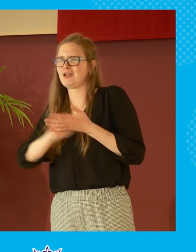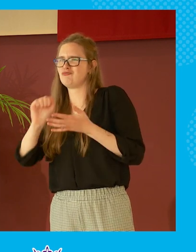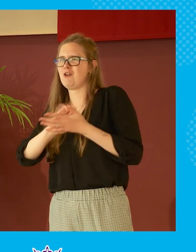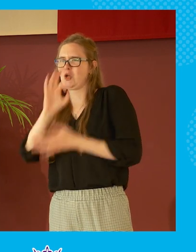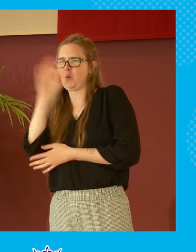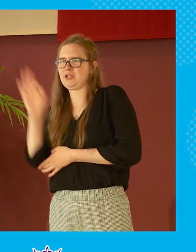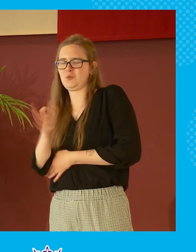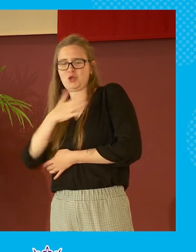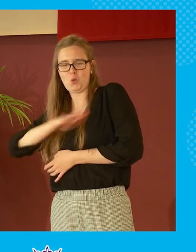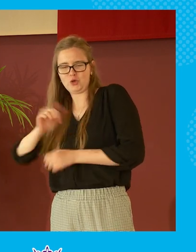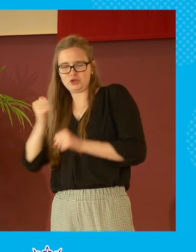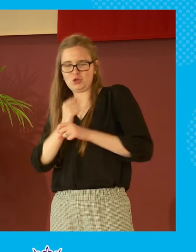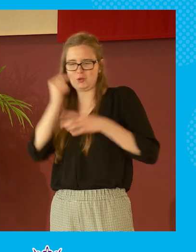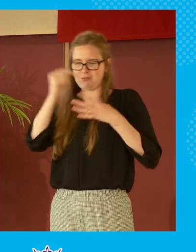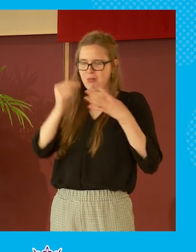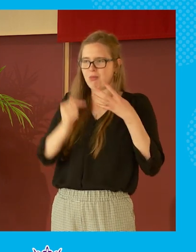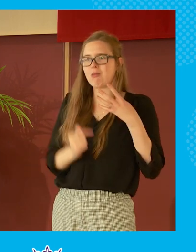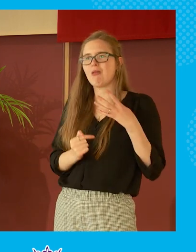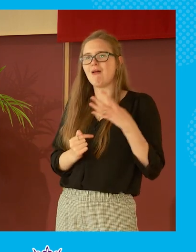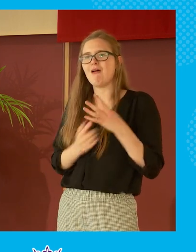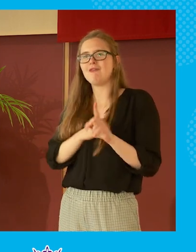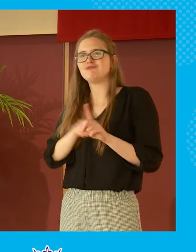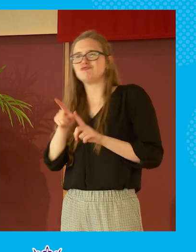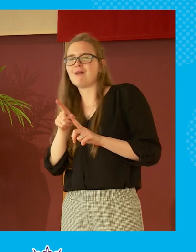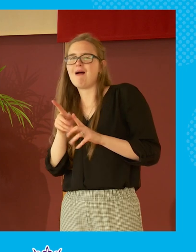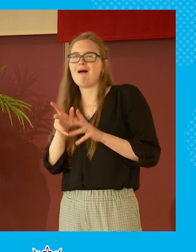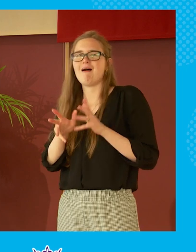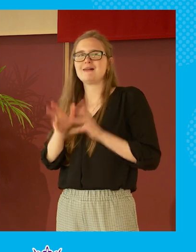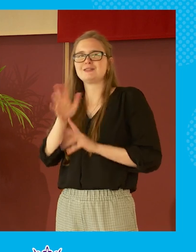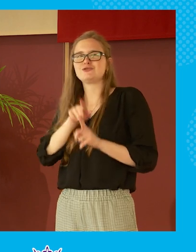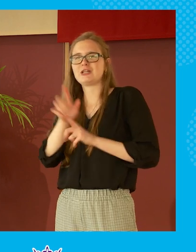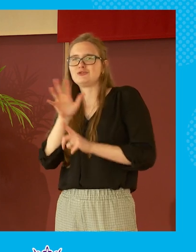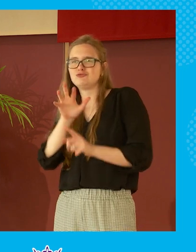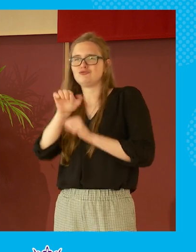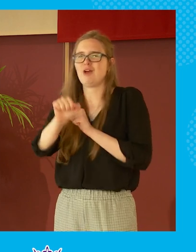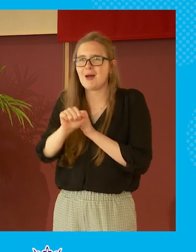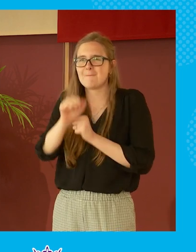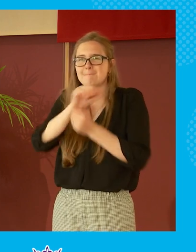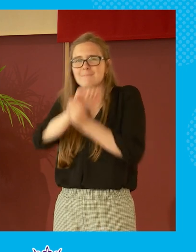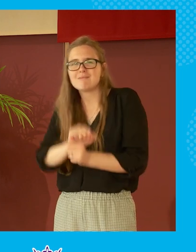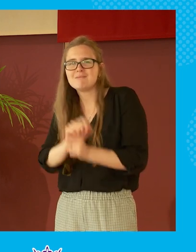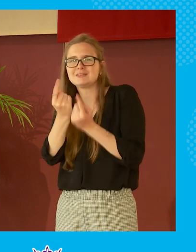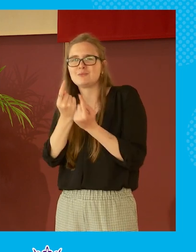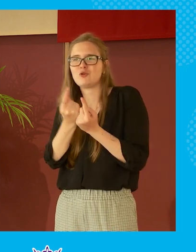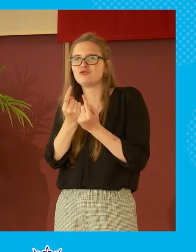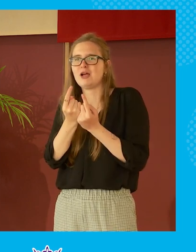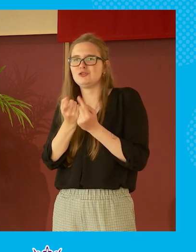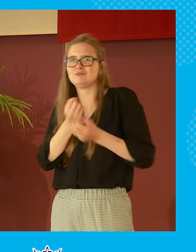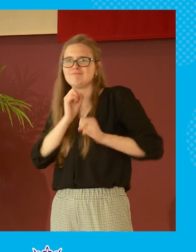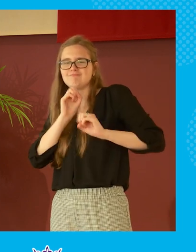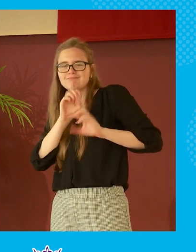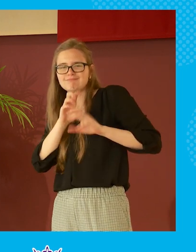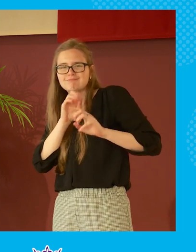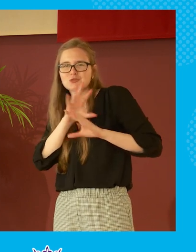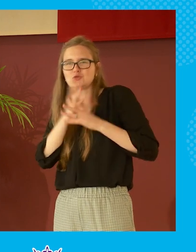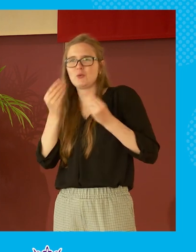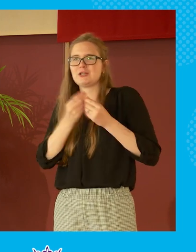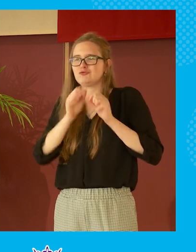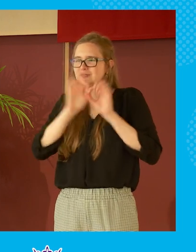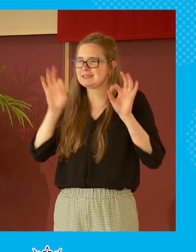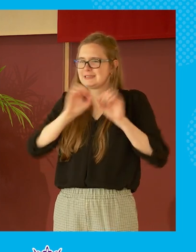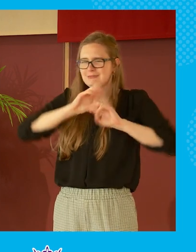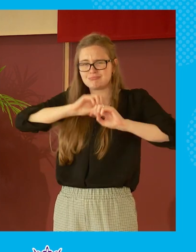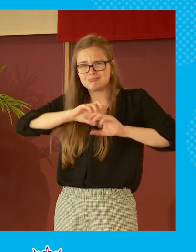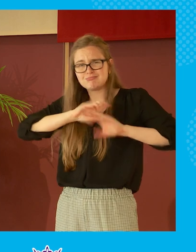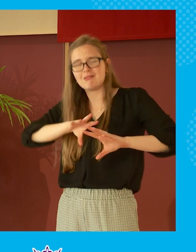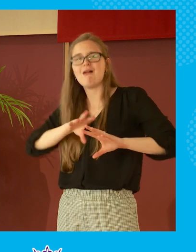what you want is to and it is you're almost trying to entrap them or you're trying to cram as much into your your sentence and it